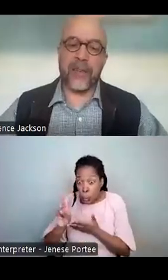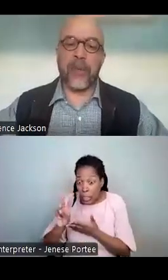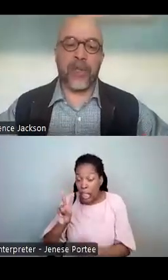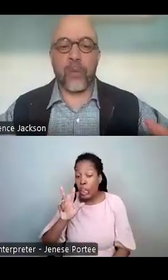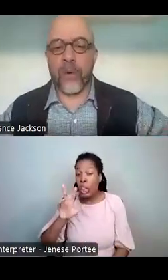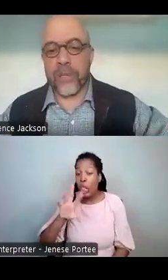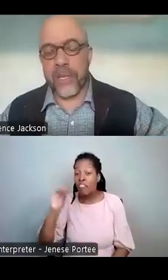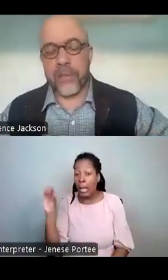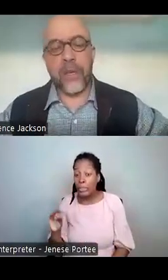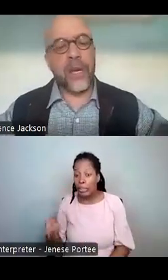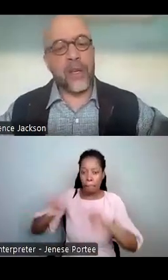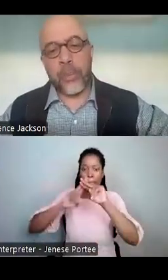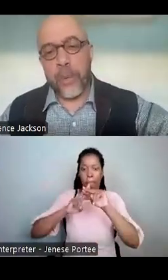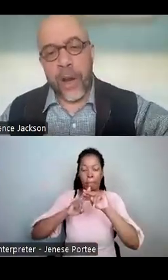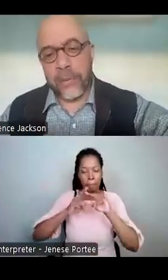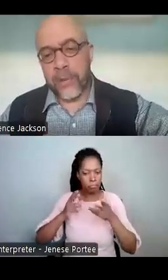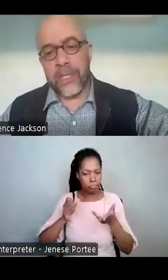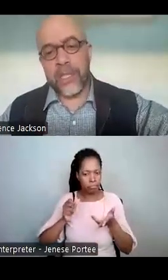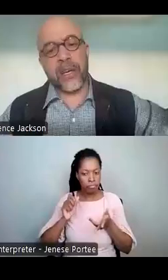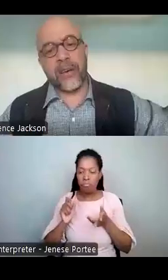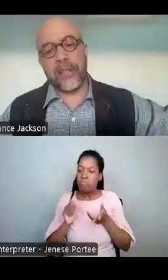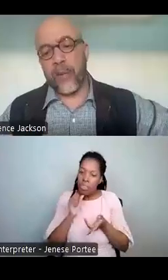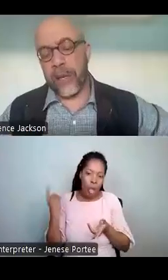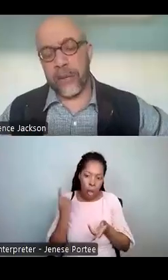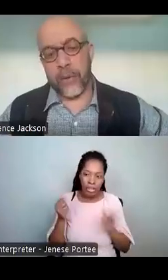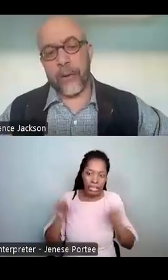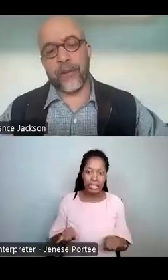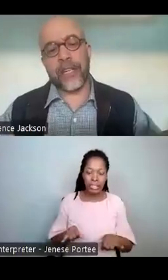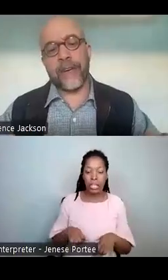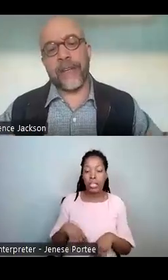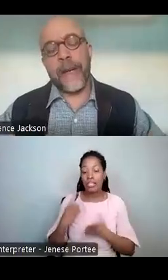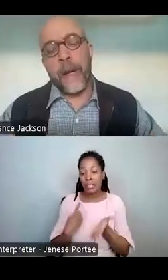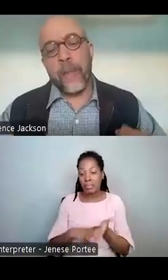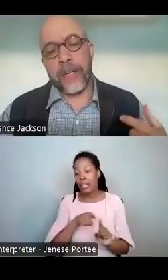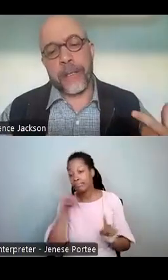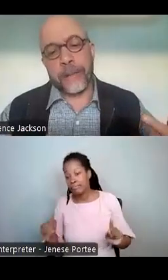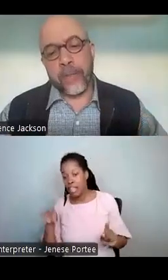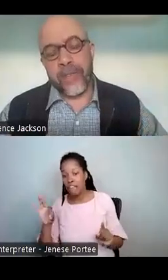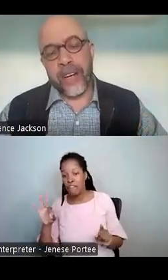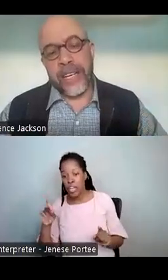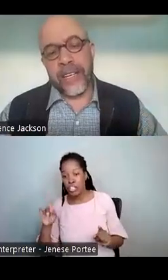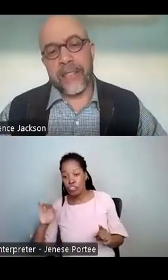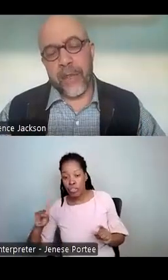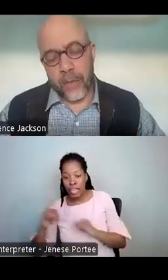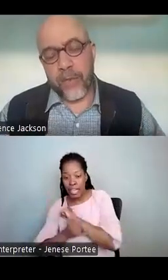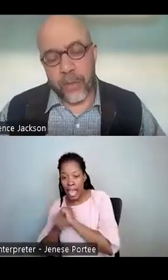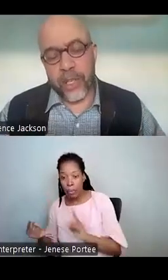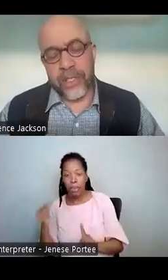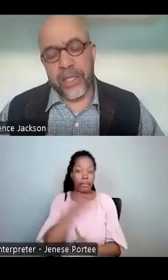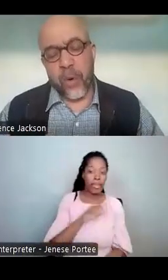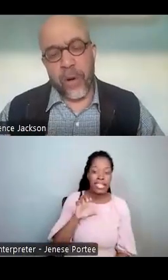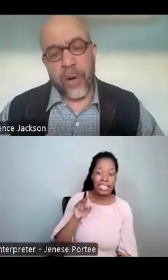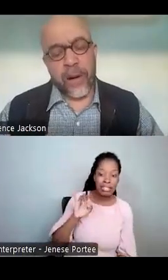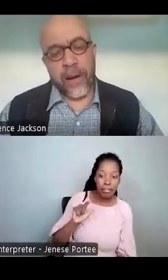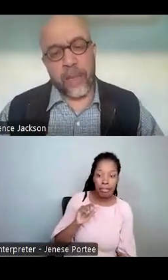stays here in Baltimore. Sometimes people wind up going to Cecil County, they wind up going to Frederick County, but there